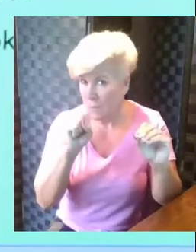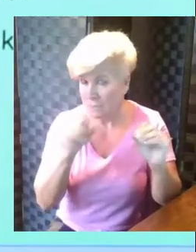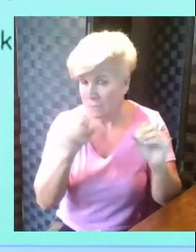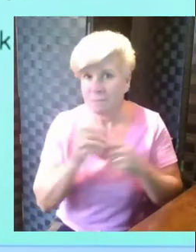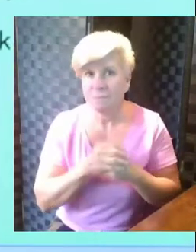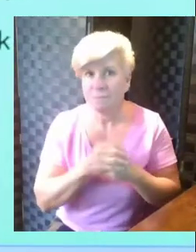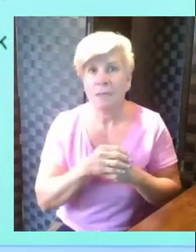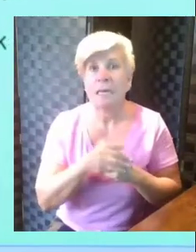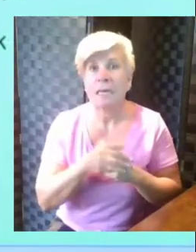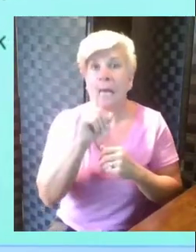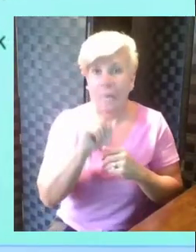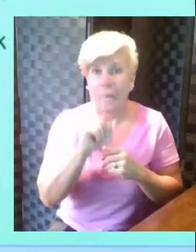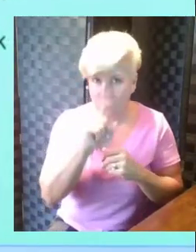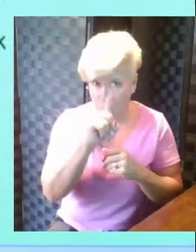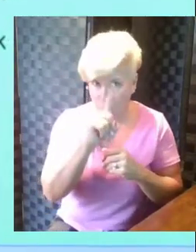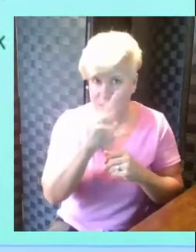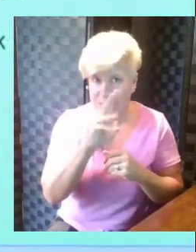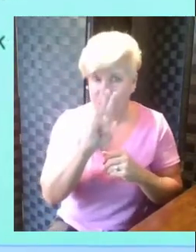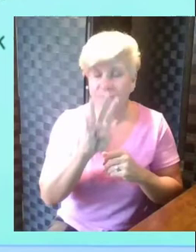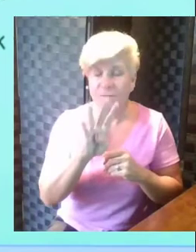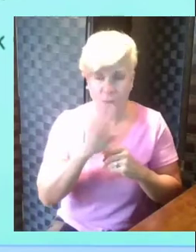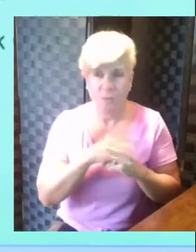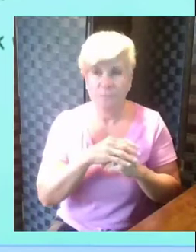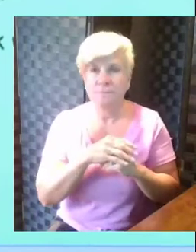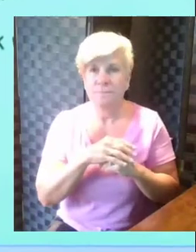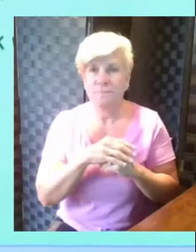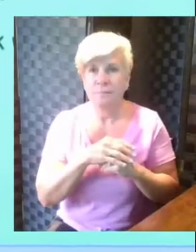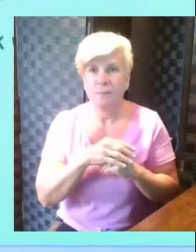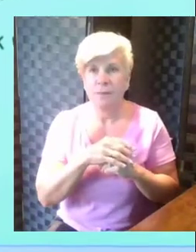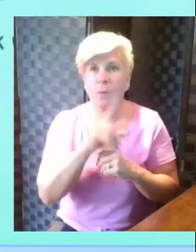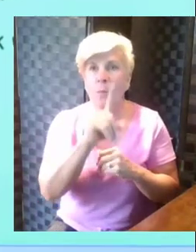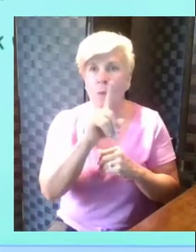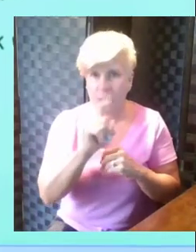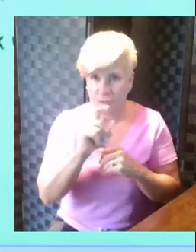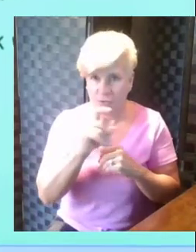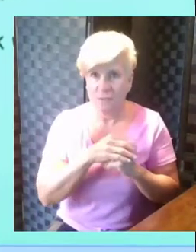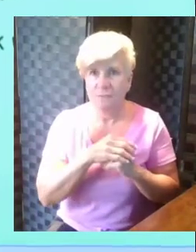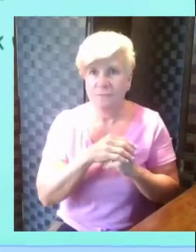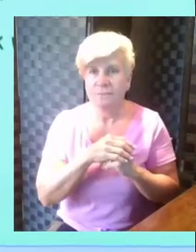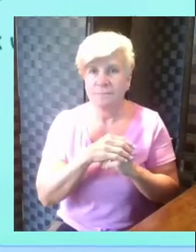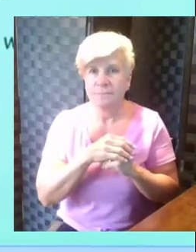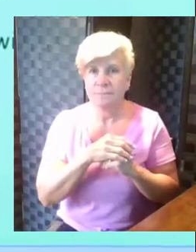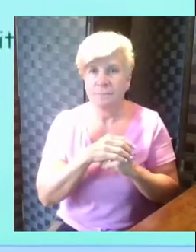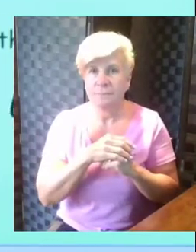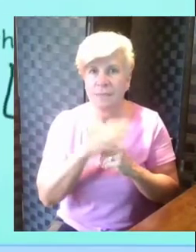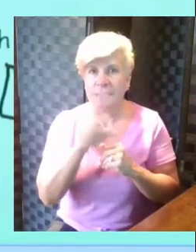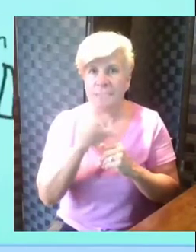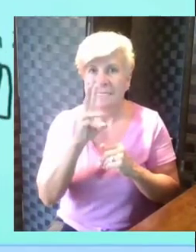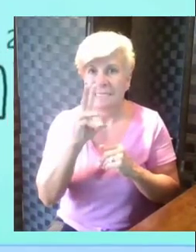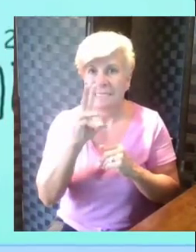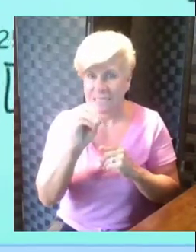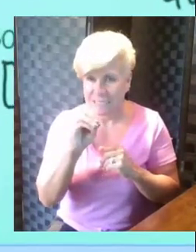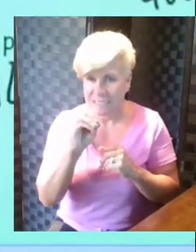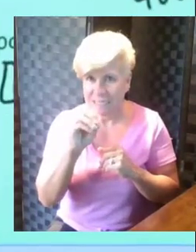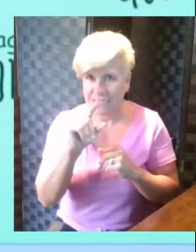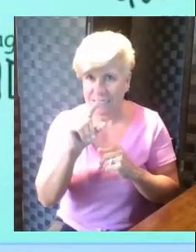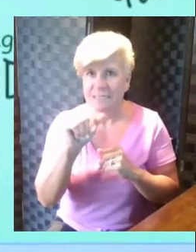place, but I am going to have to draw ones for my 164. So I'm going to draw 100. I'm going to have to do